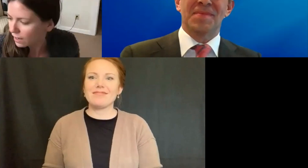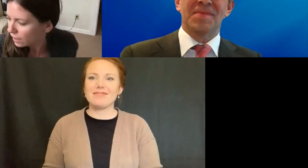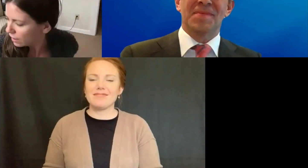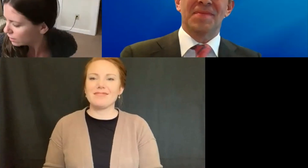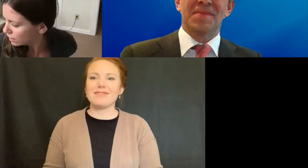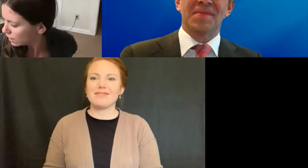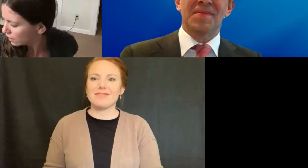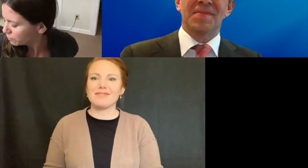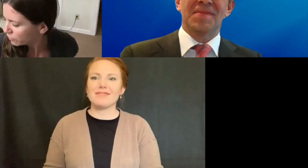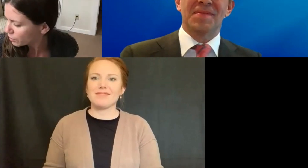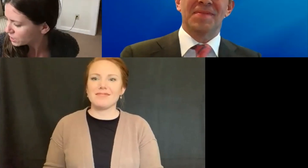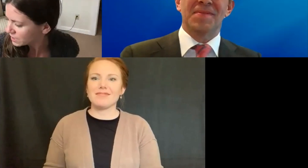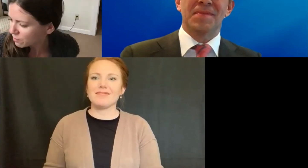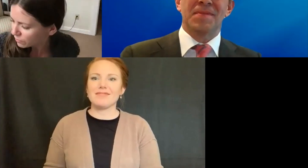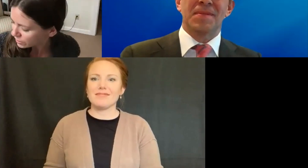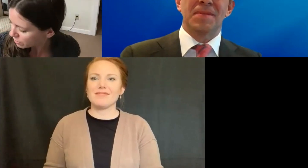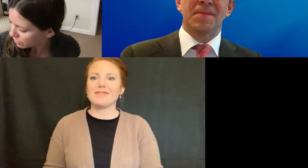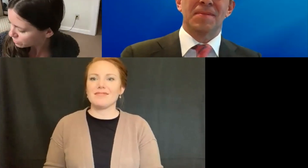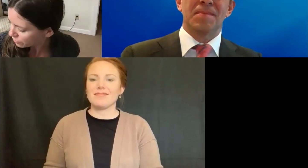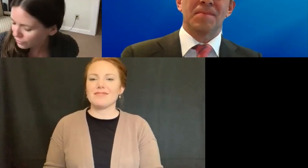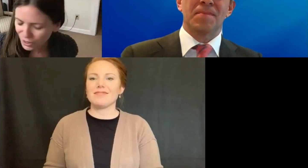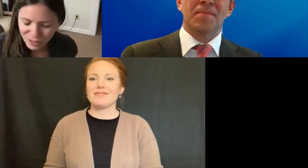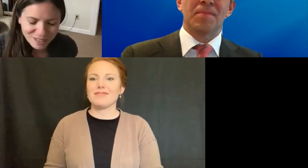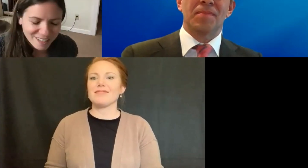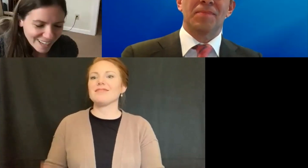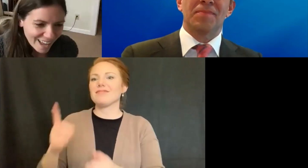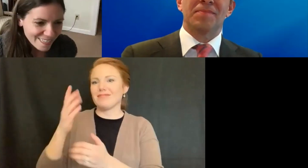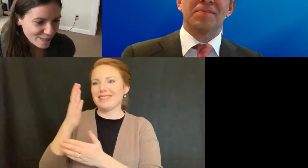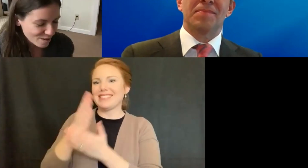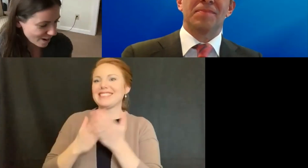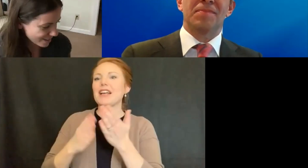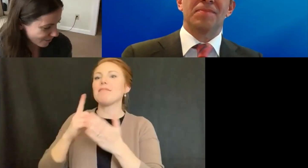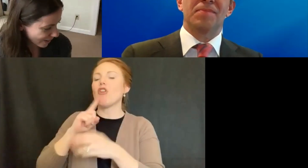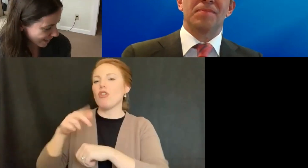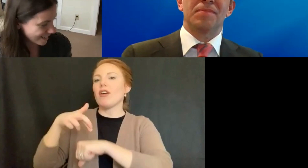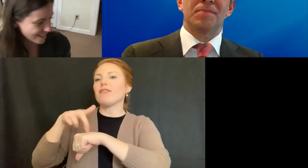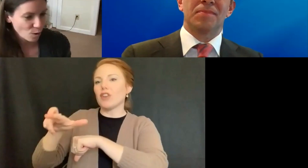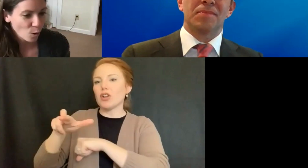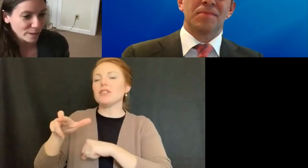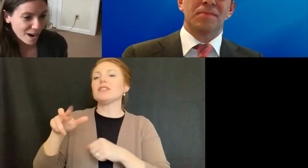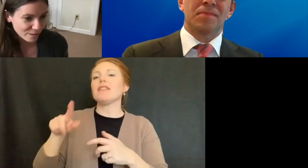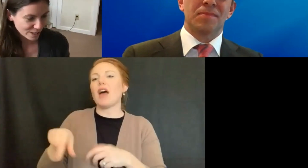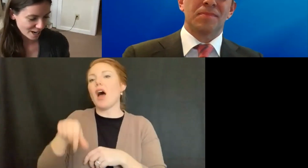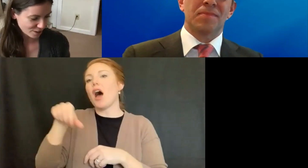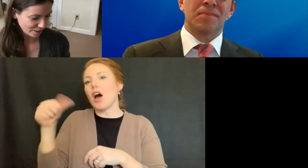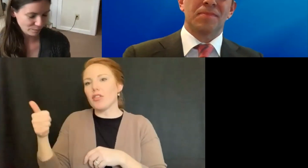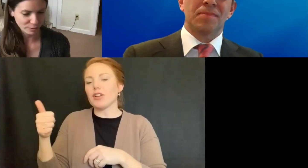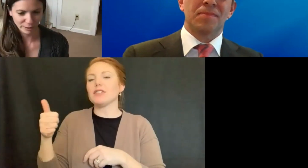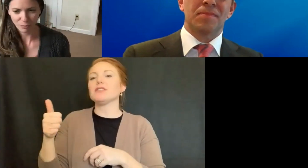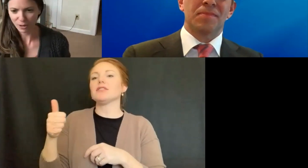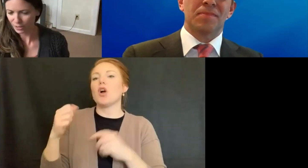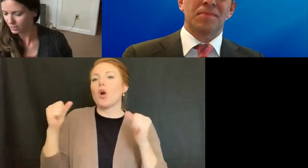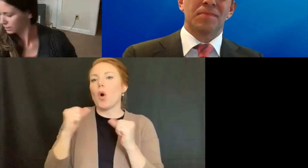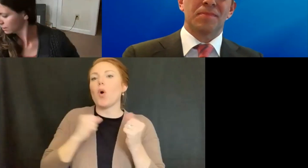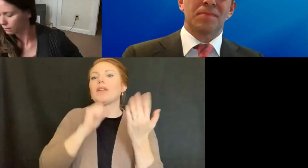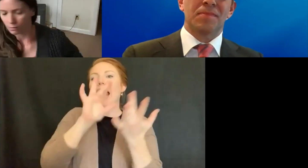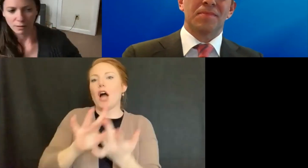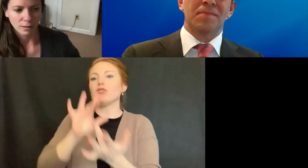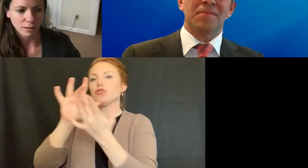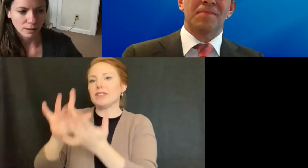And then some of it's referrals, and then the rest of it is cold outreach. Actually, really